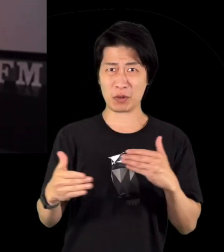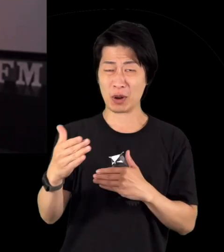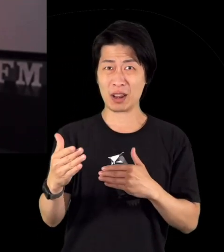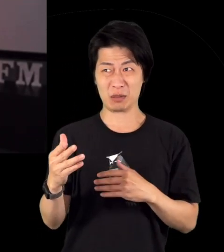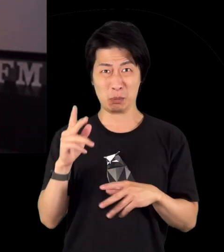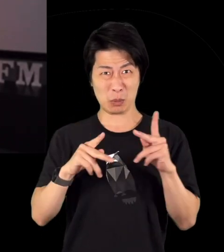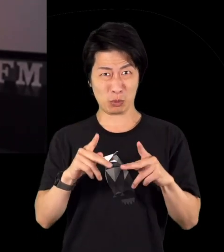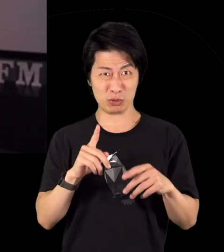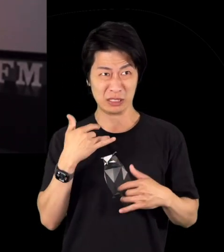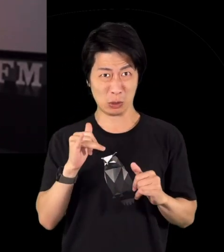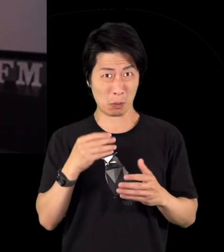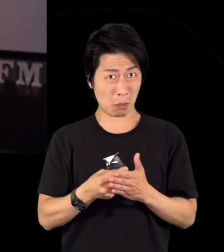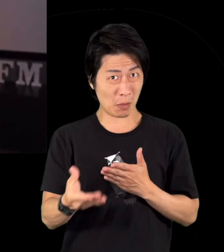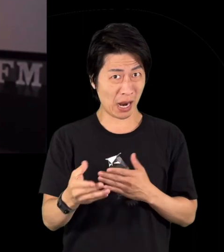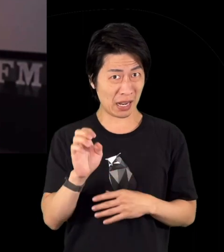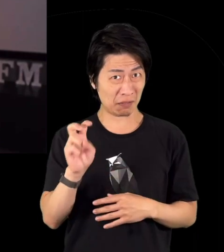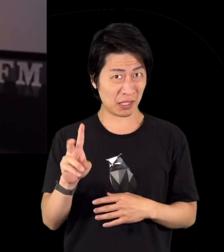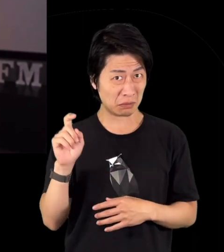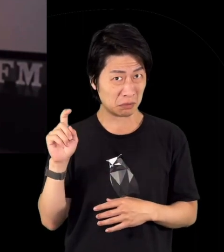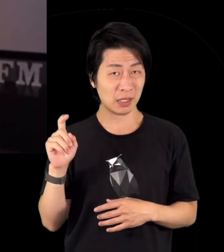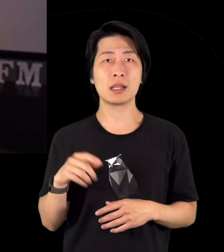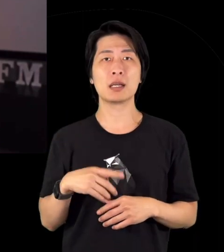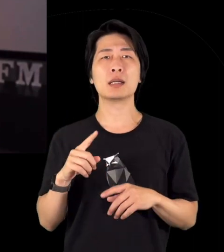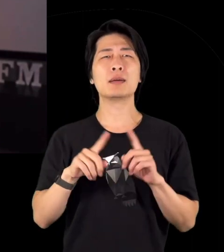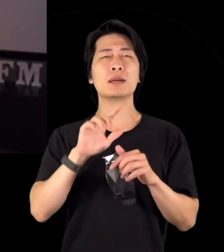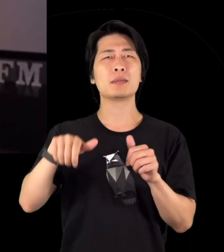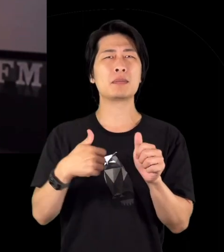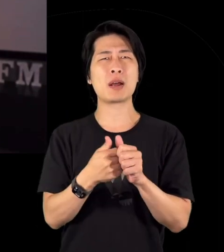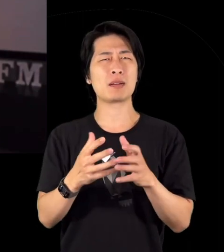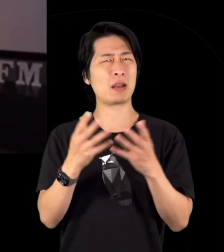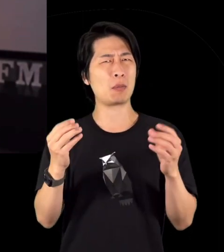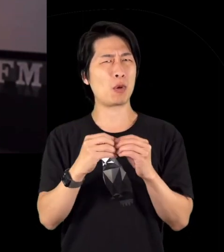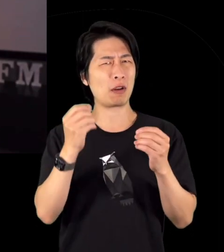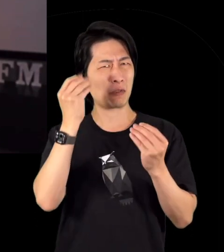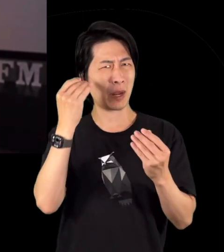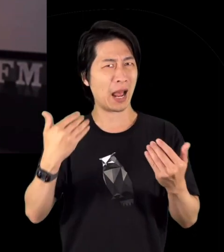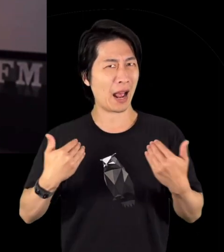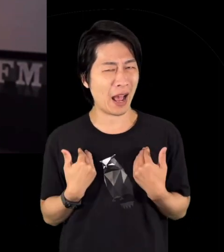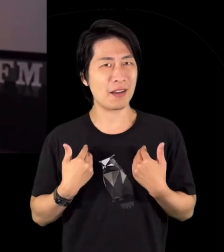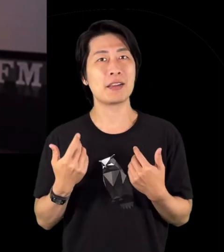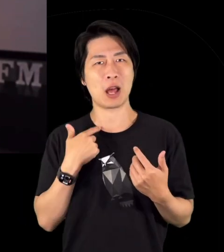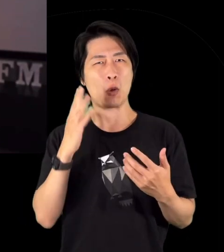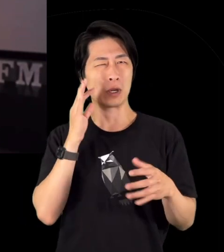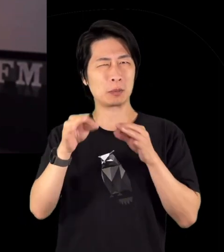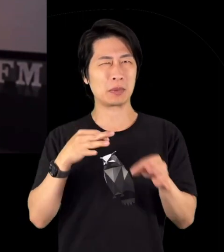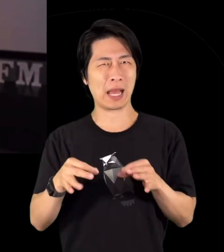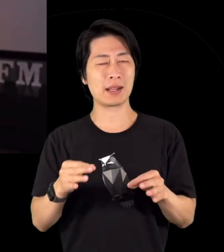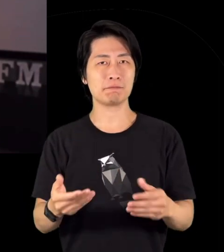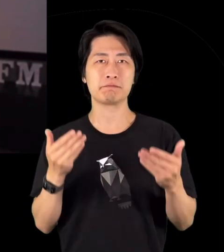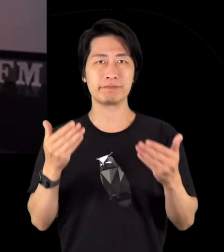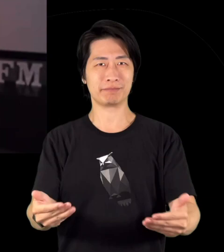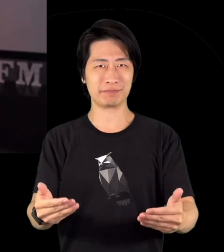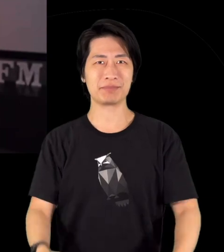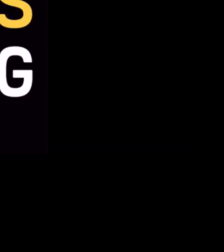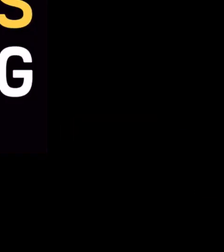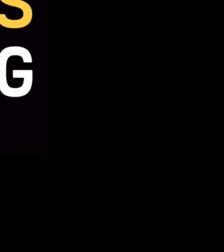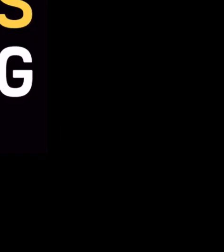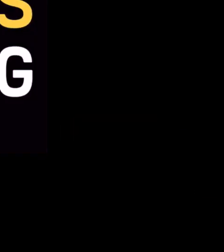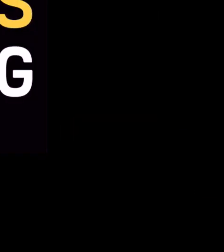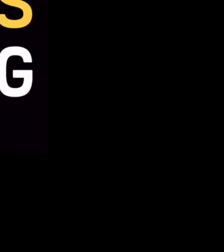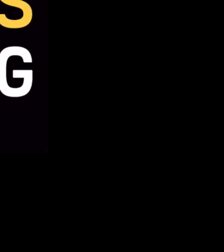and the adoption of EVs. However, there is a lot more going on that meets the eye, and in this video, I'm going to cover what those things are. Let's go ahead and get